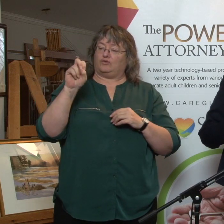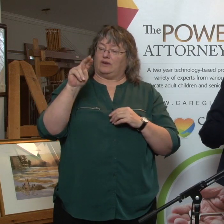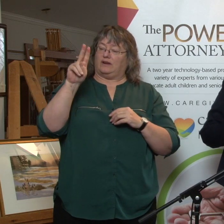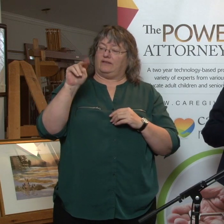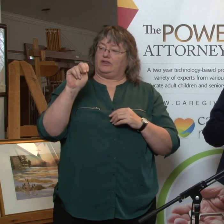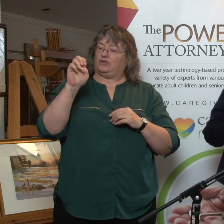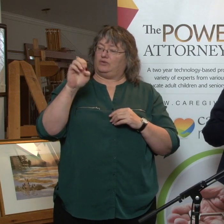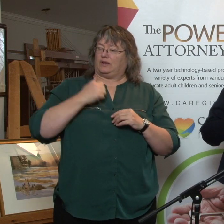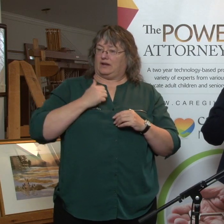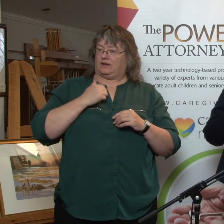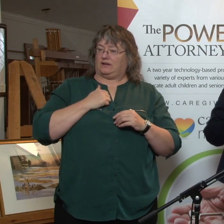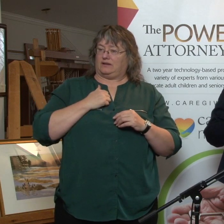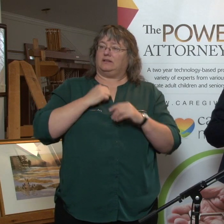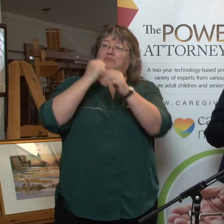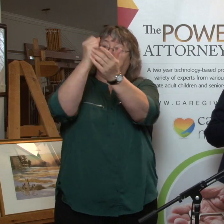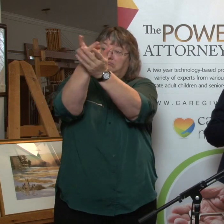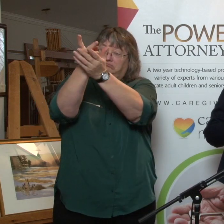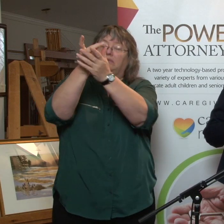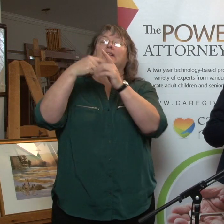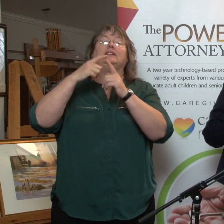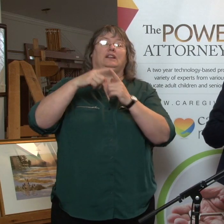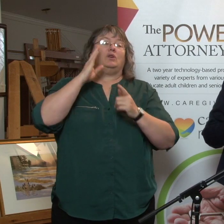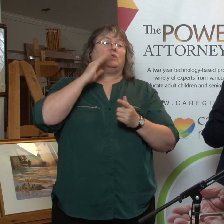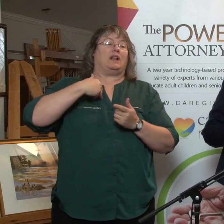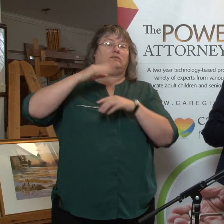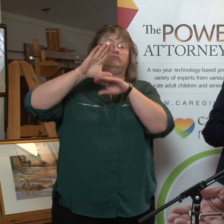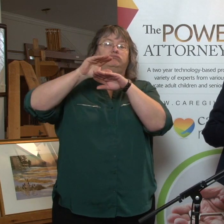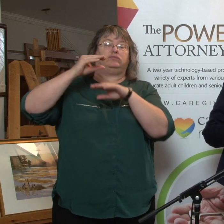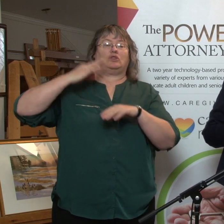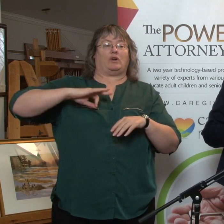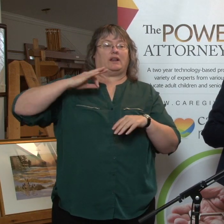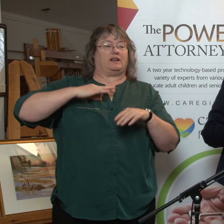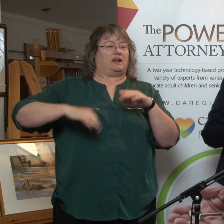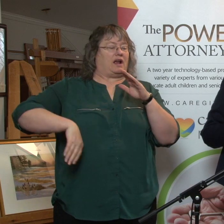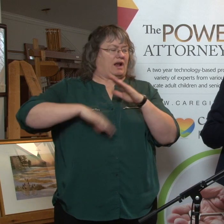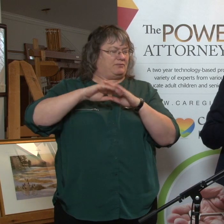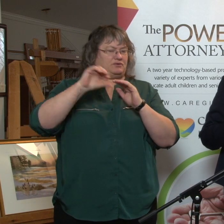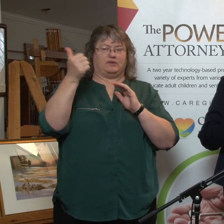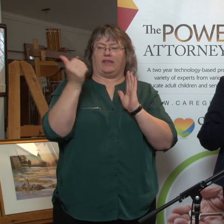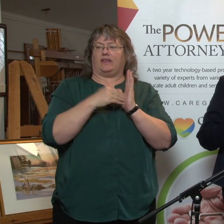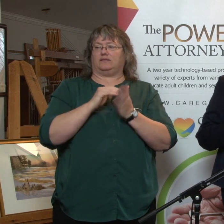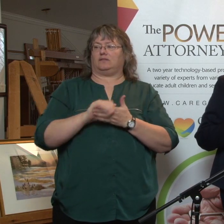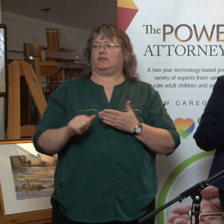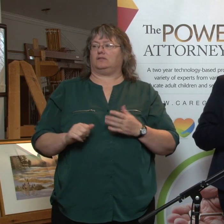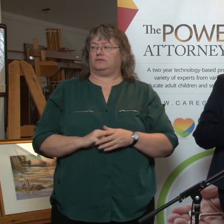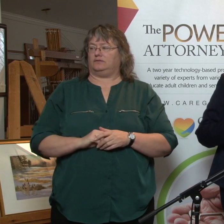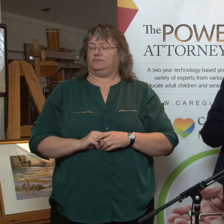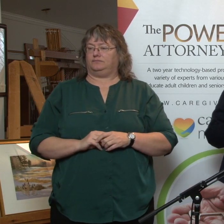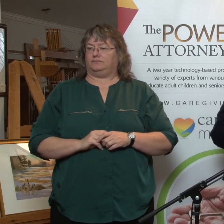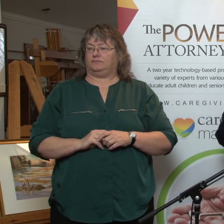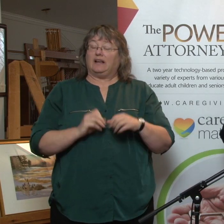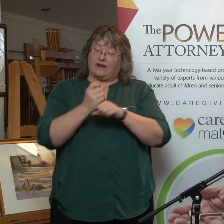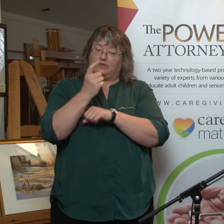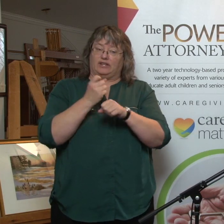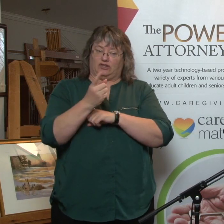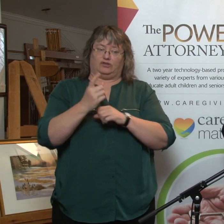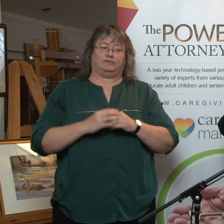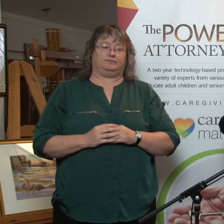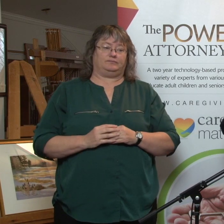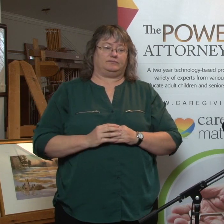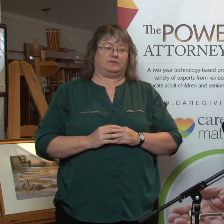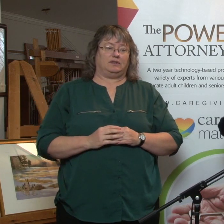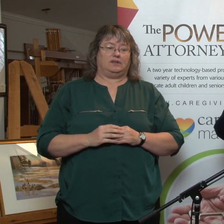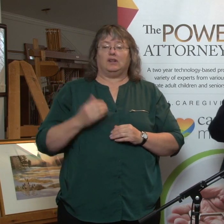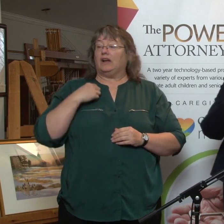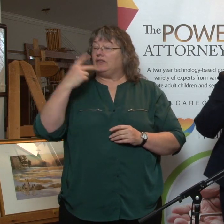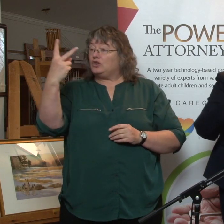it, and then you can get tax credits up to $10,000 a year. So if you have